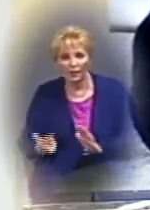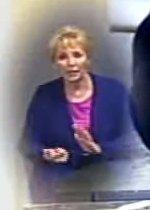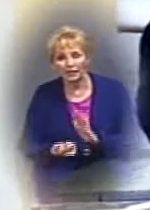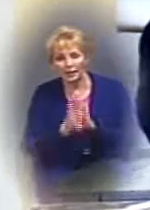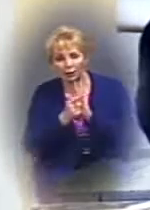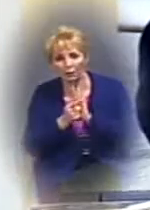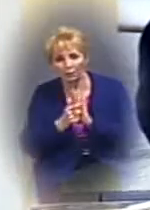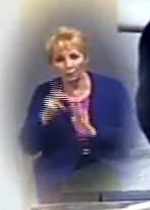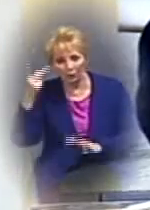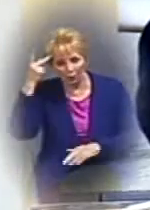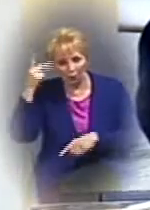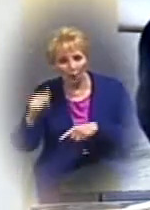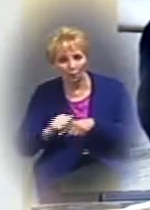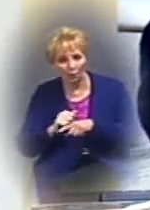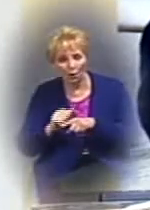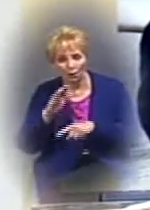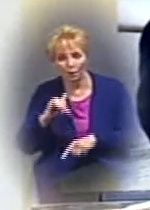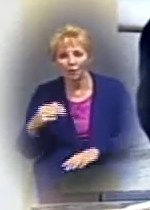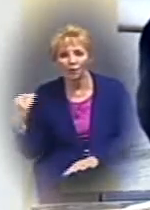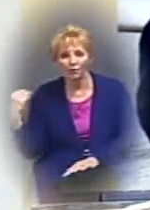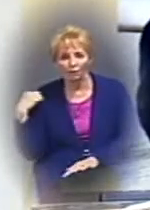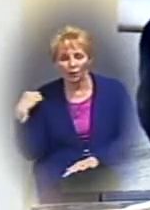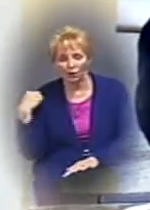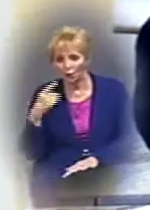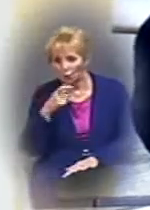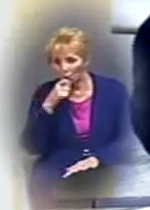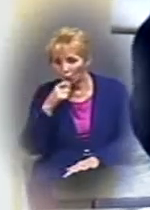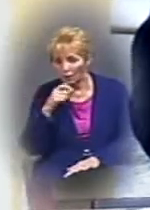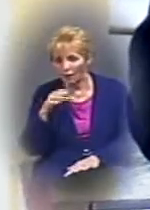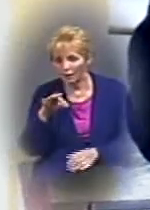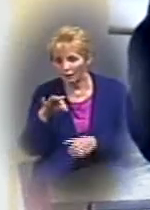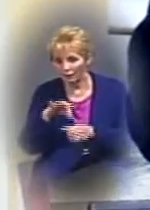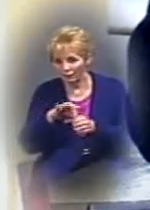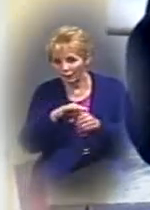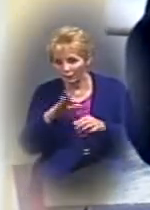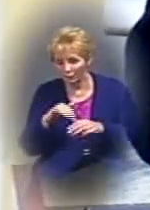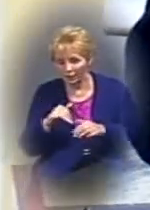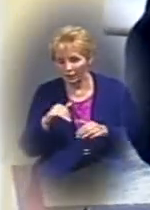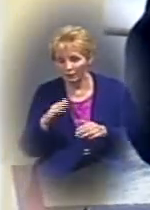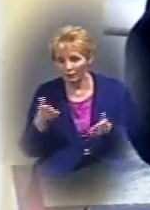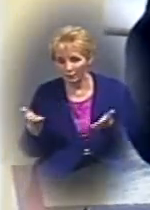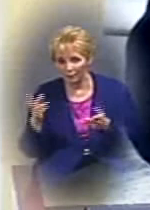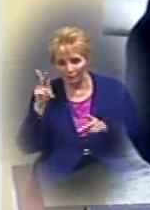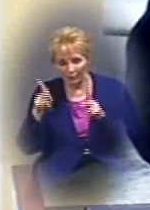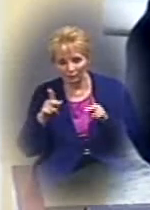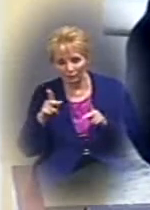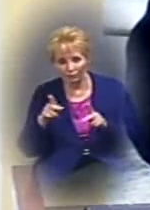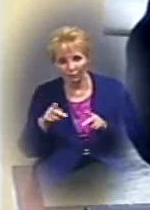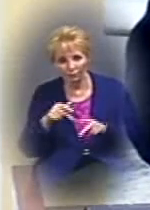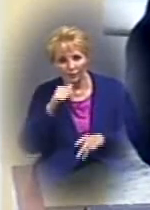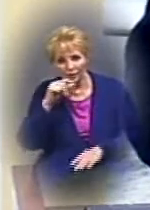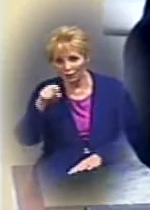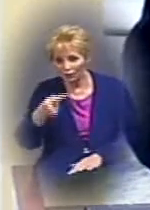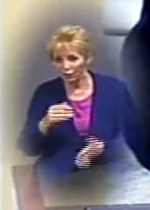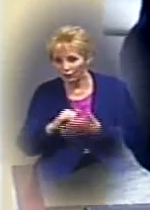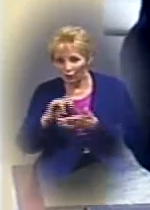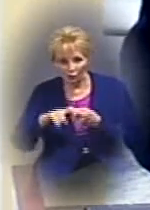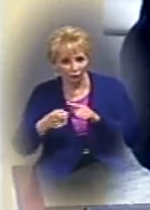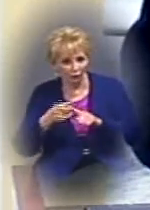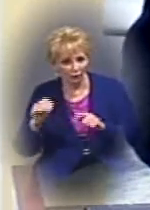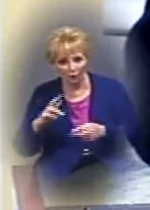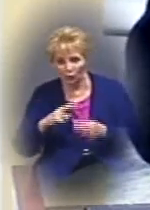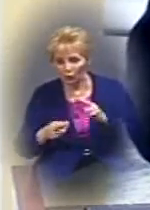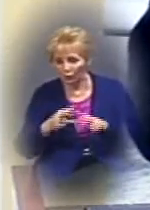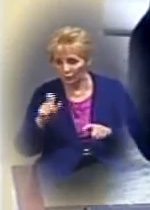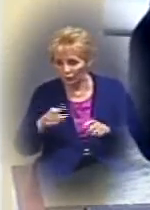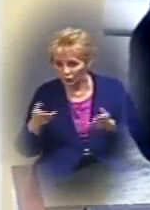illegal political practices by the officials who are elected to serve the public. To serve the public, not just their friends and relatives.